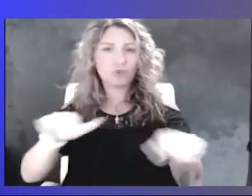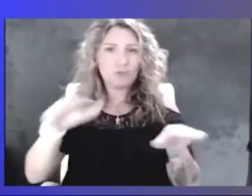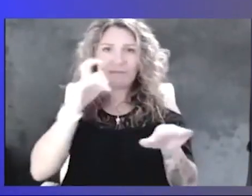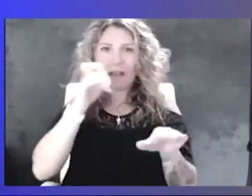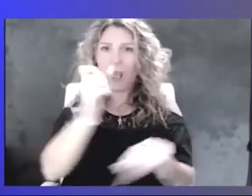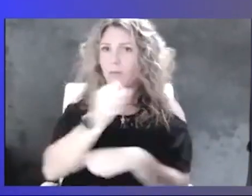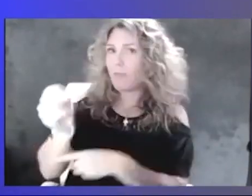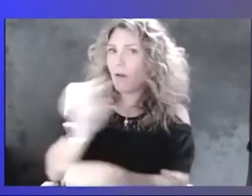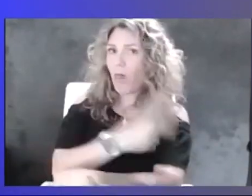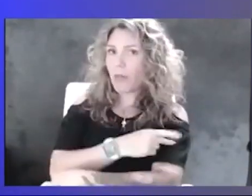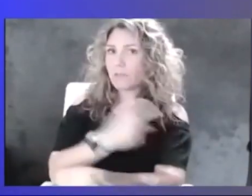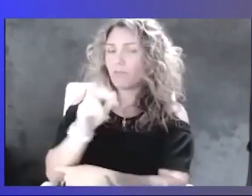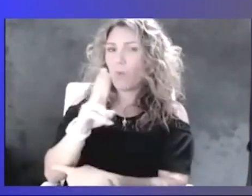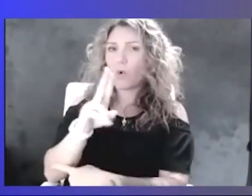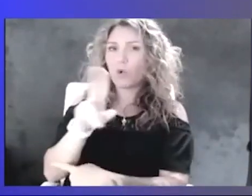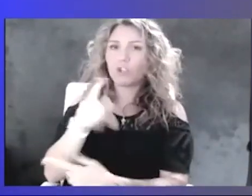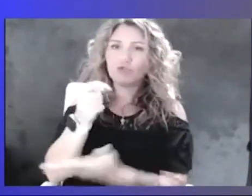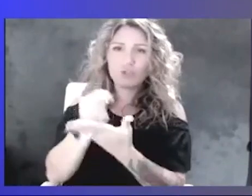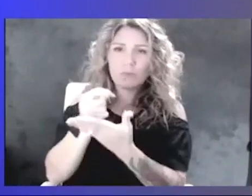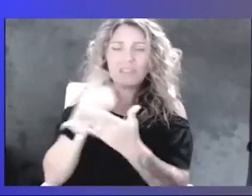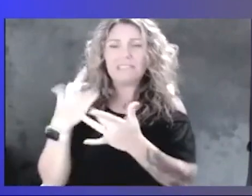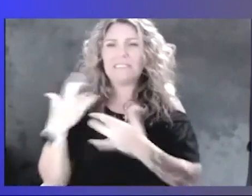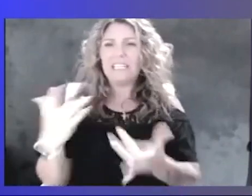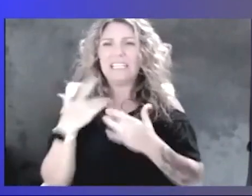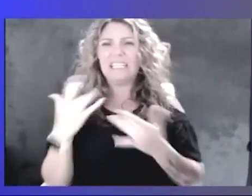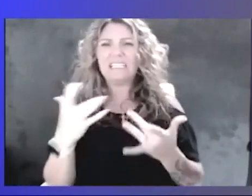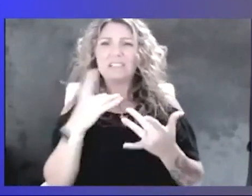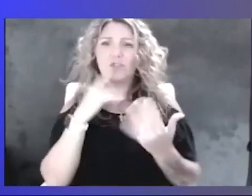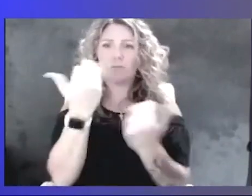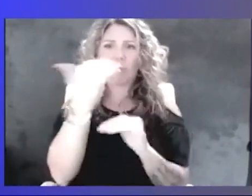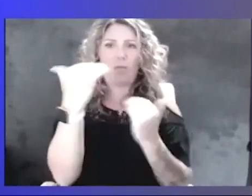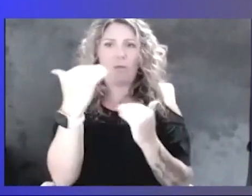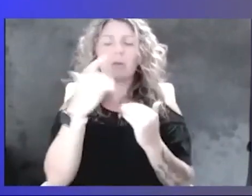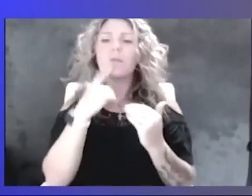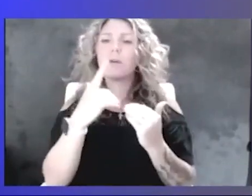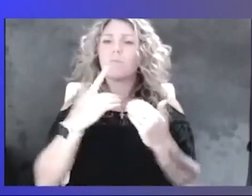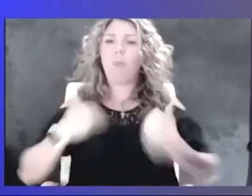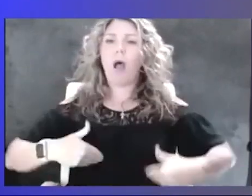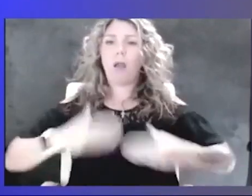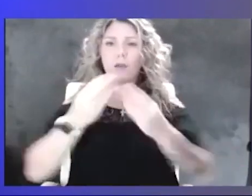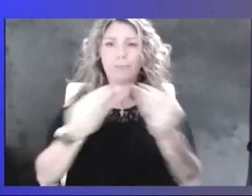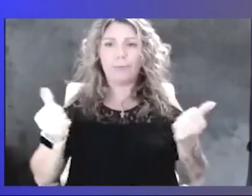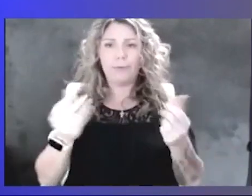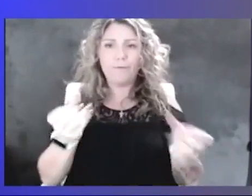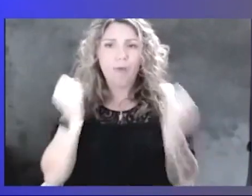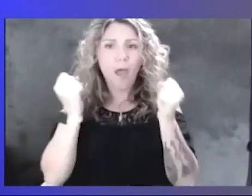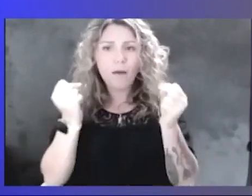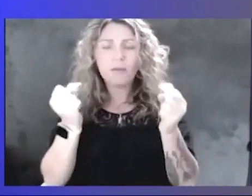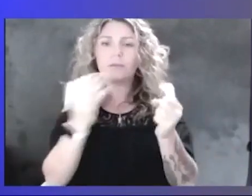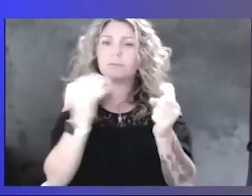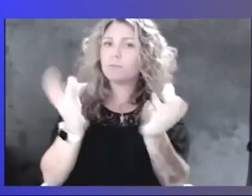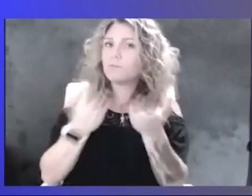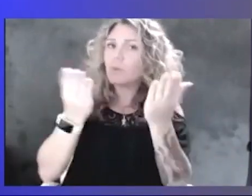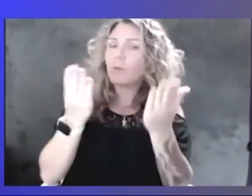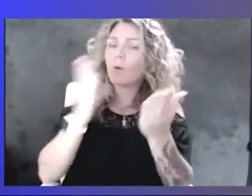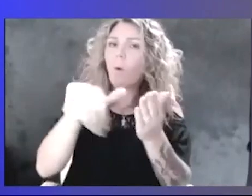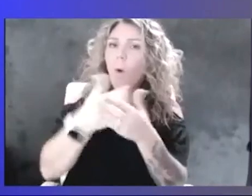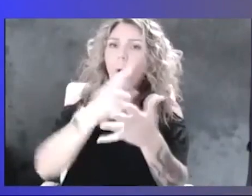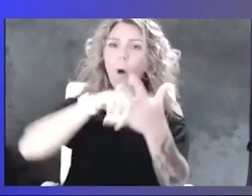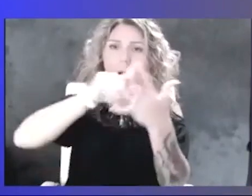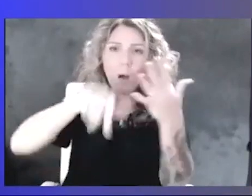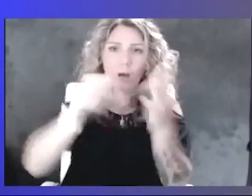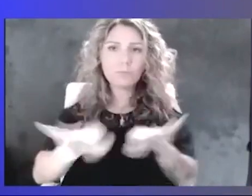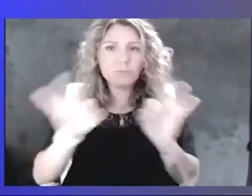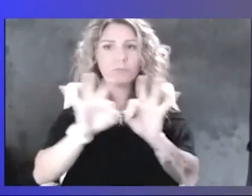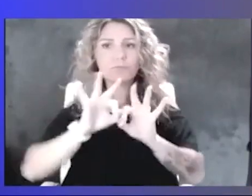this. It tends to be a very self-limited process, and so the recommendation from all the relevant medical societies has